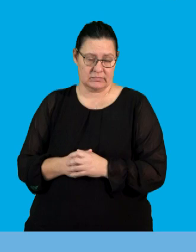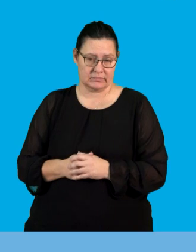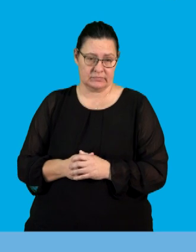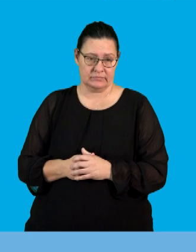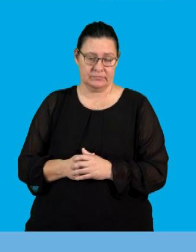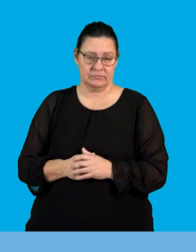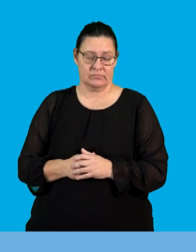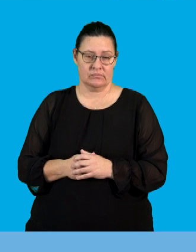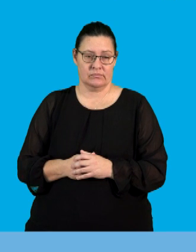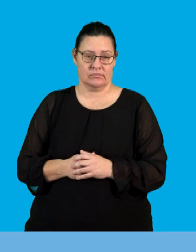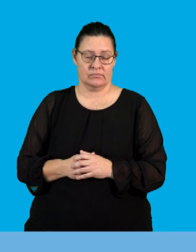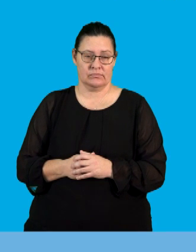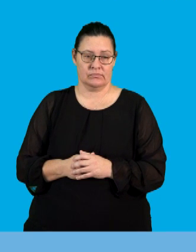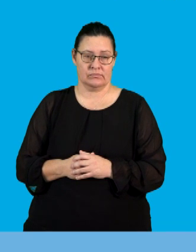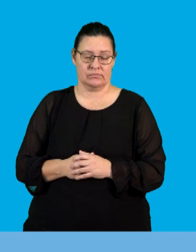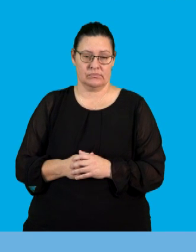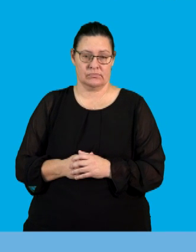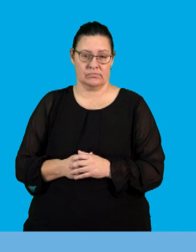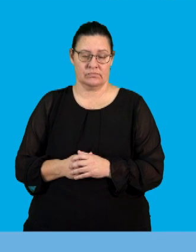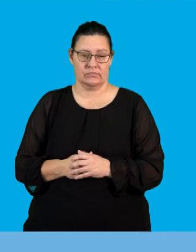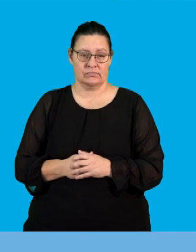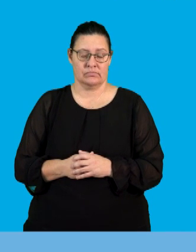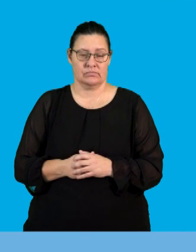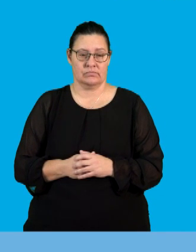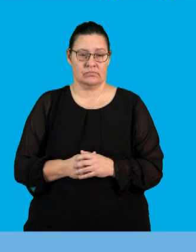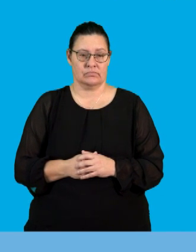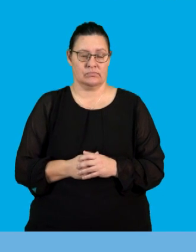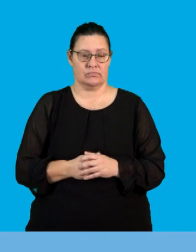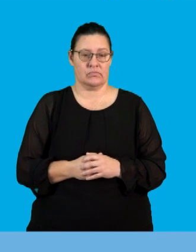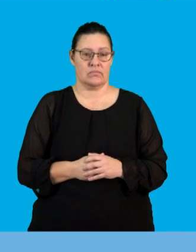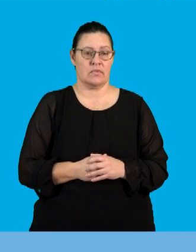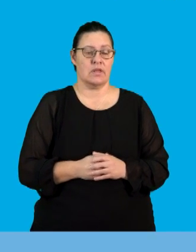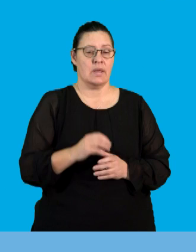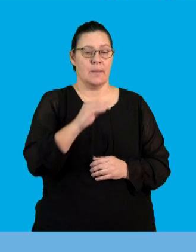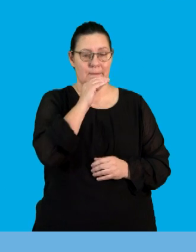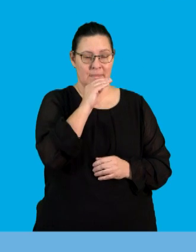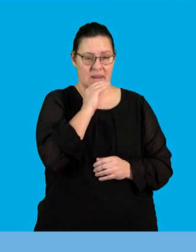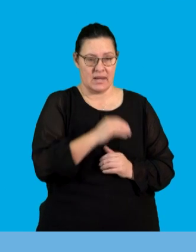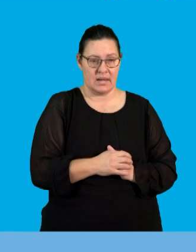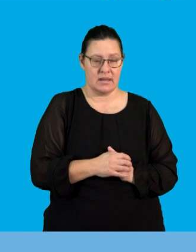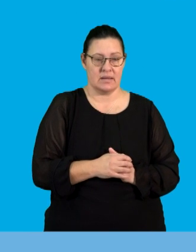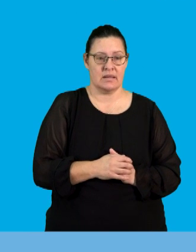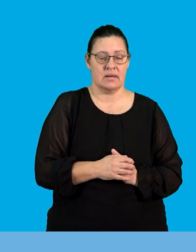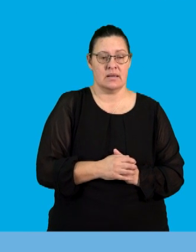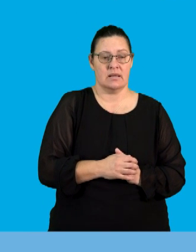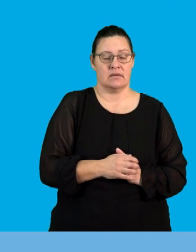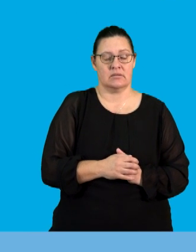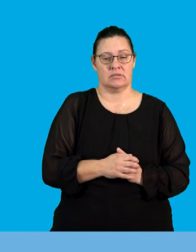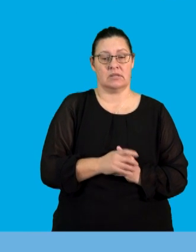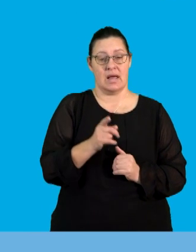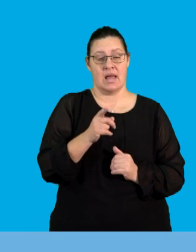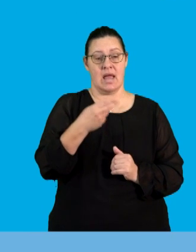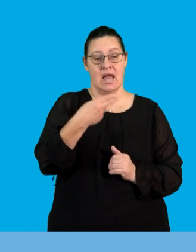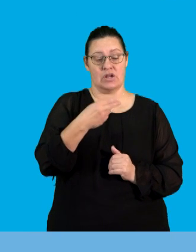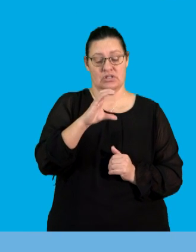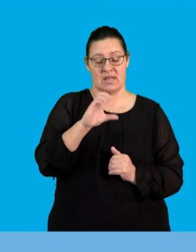balanced. So because we have two and we have one, if I just put a 2 there, that 2 tells me that in that